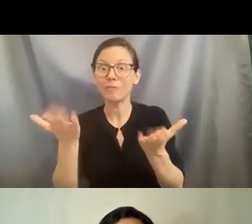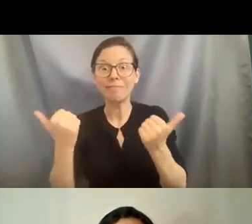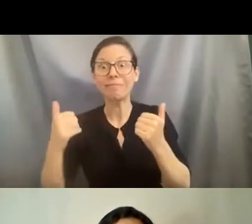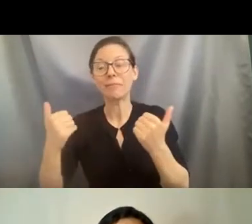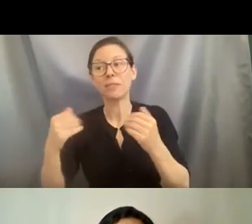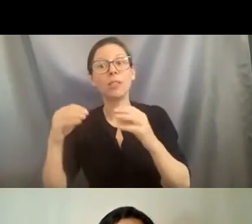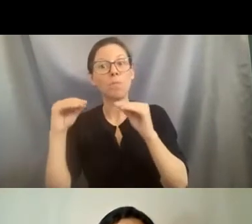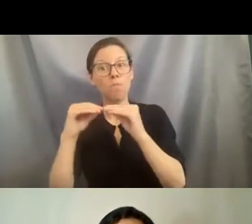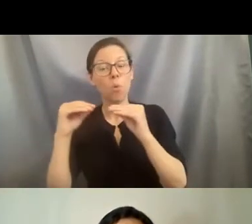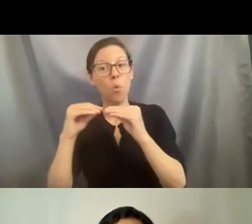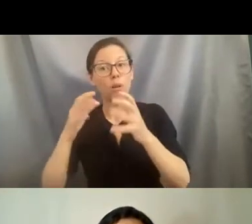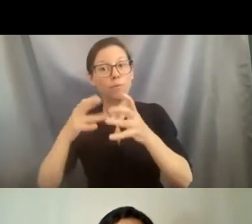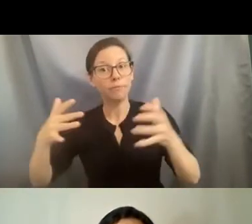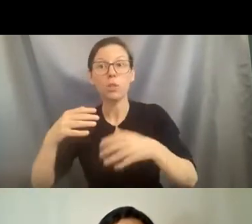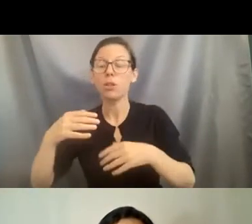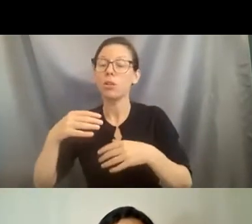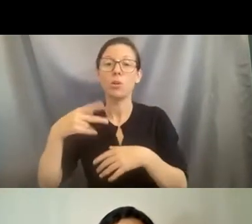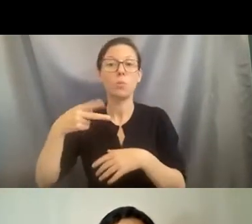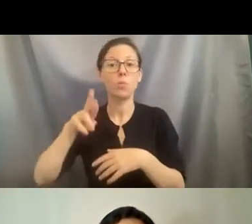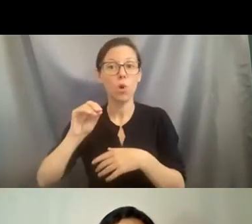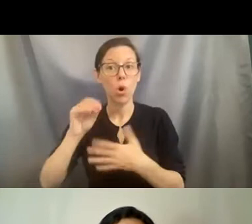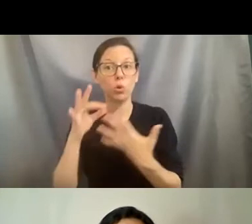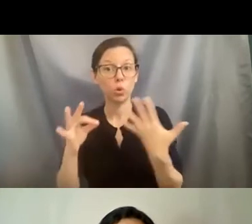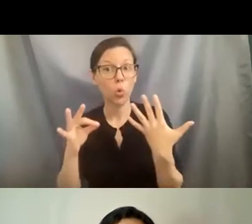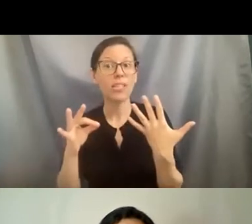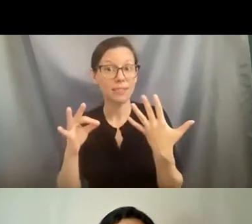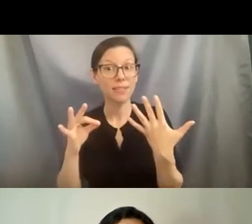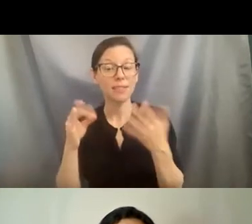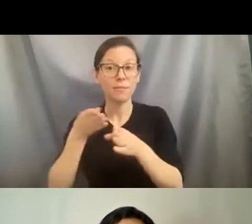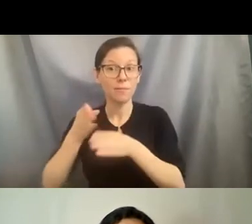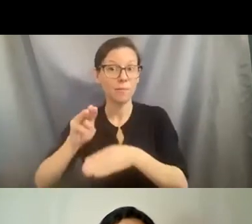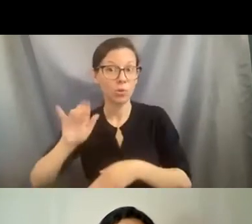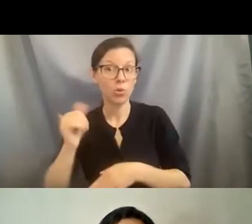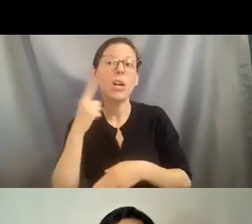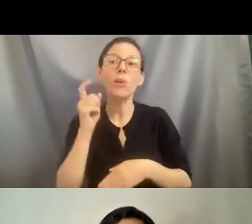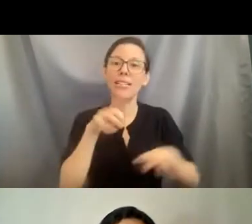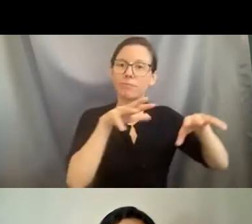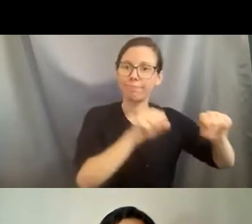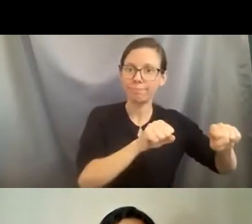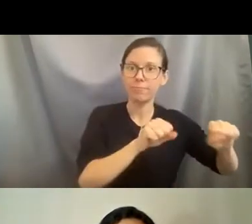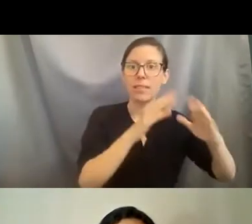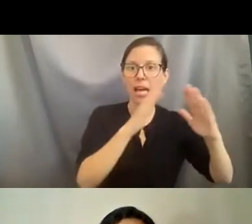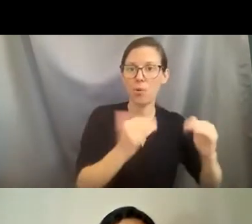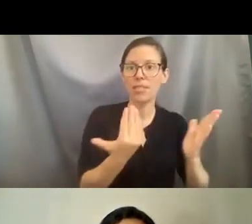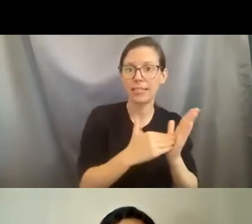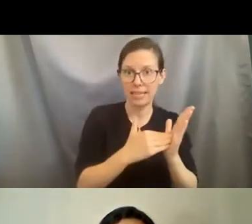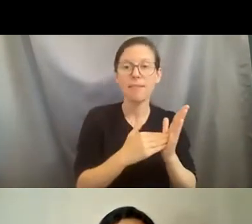So yes. The good news is abortion is and will remain legal, even if